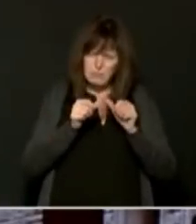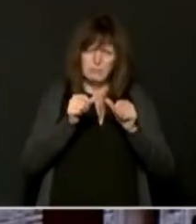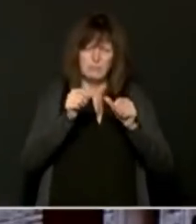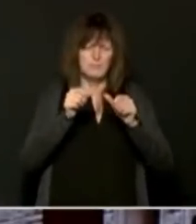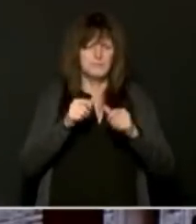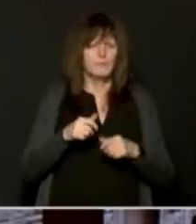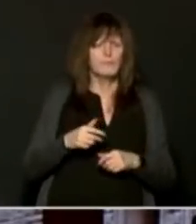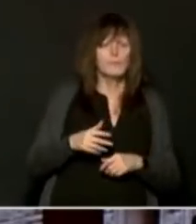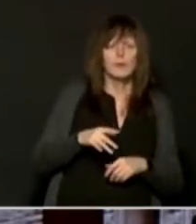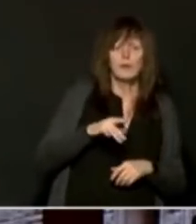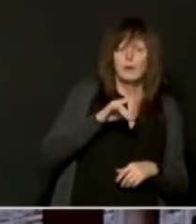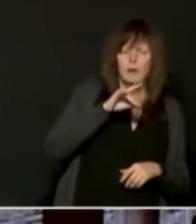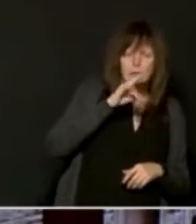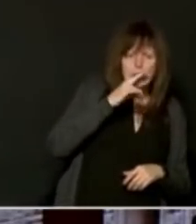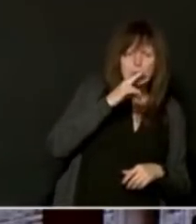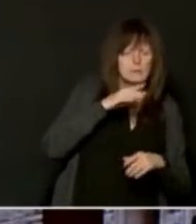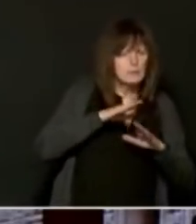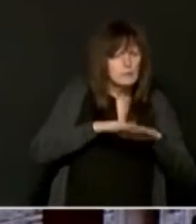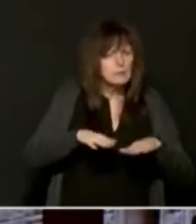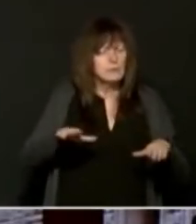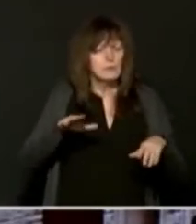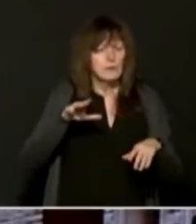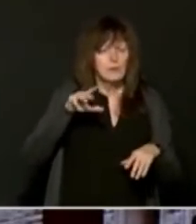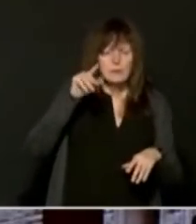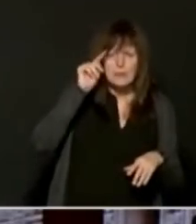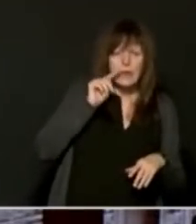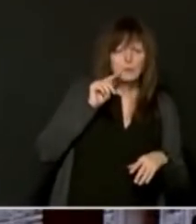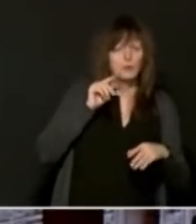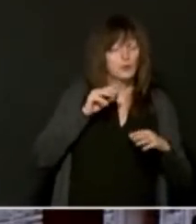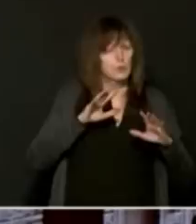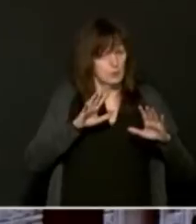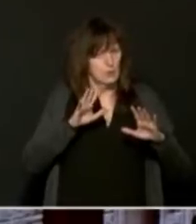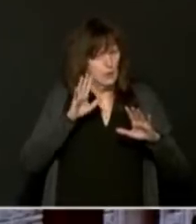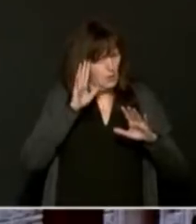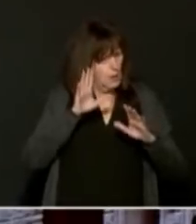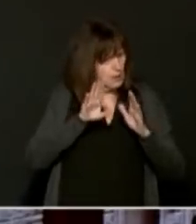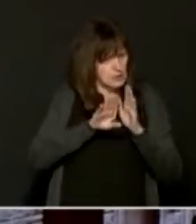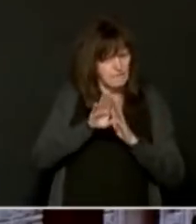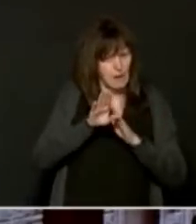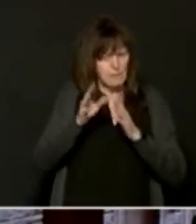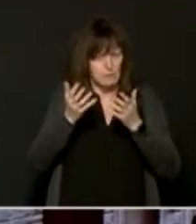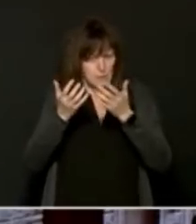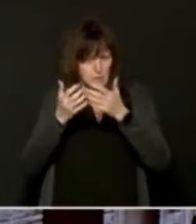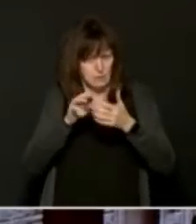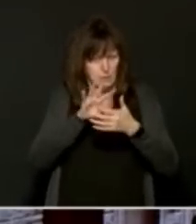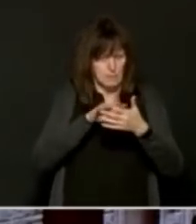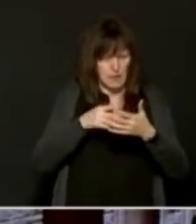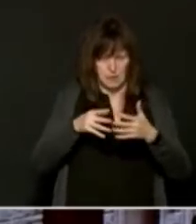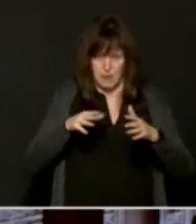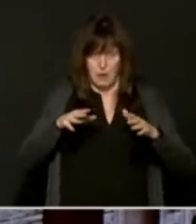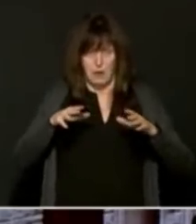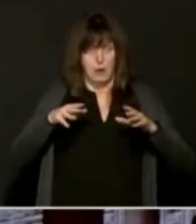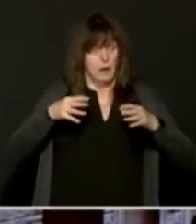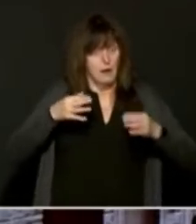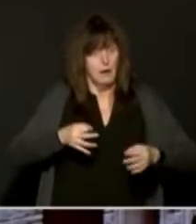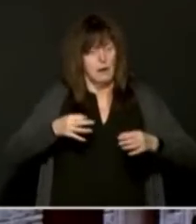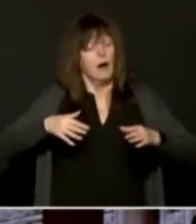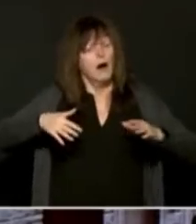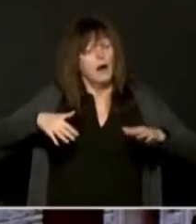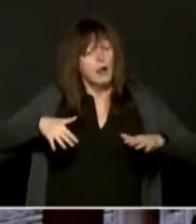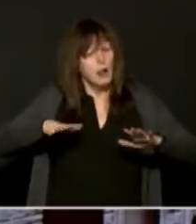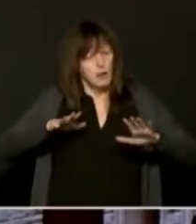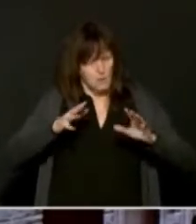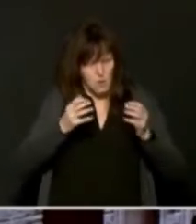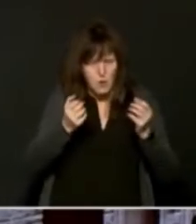plan to be able to ensure that they fit in as the risk areas, and those who are at greatest risk of severe illness and